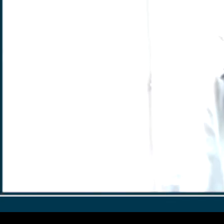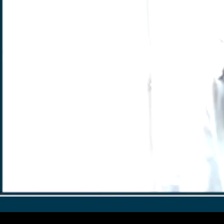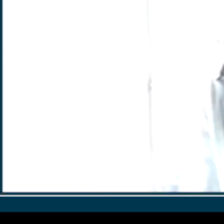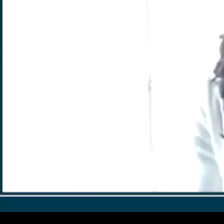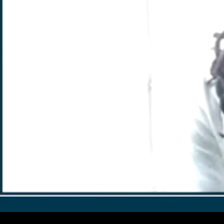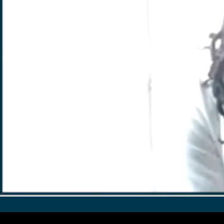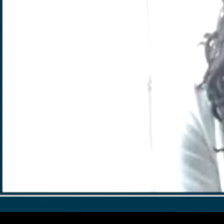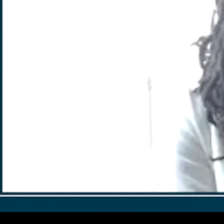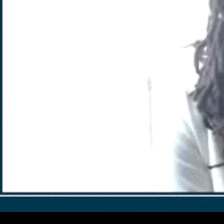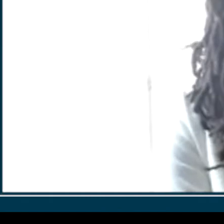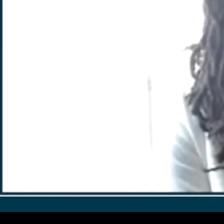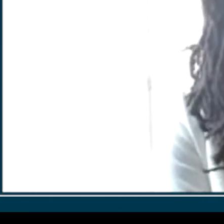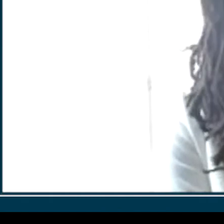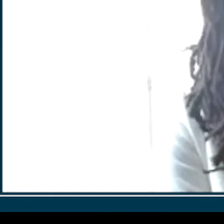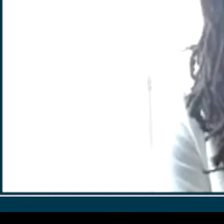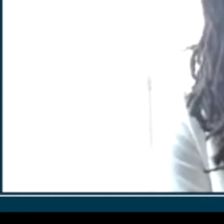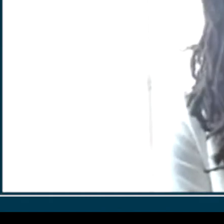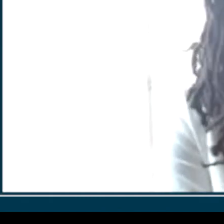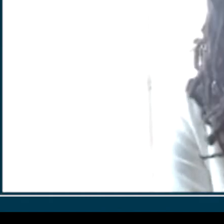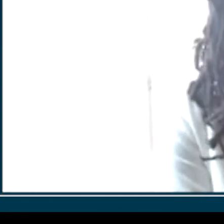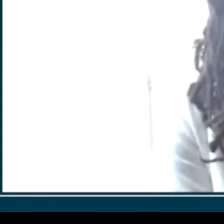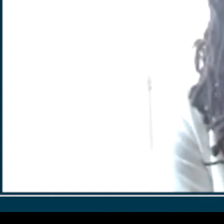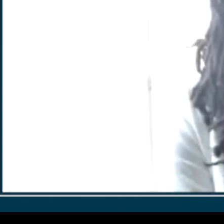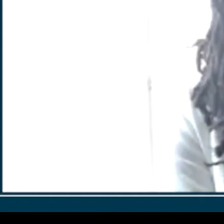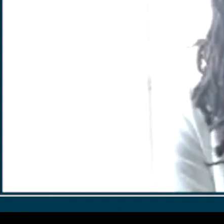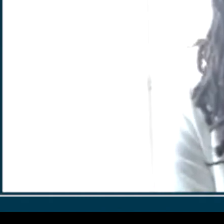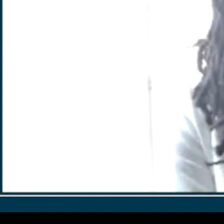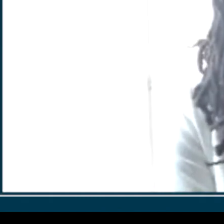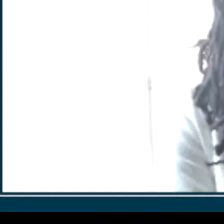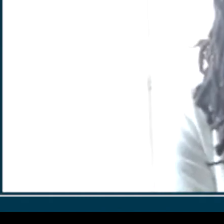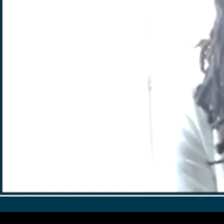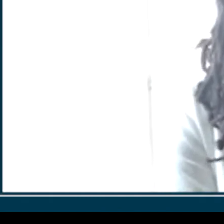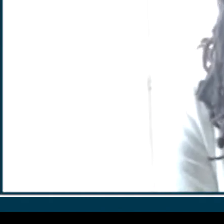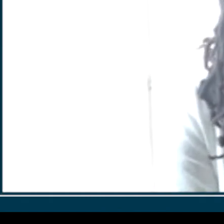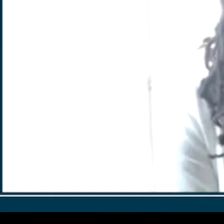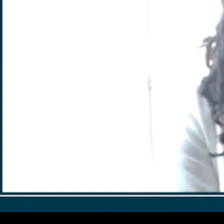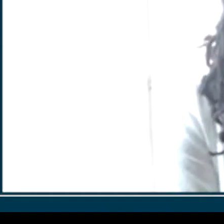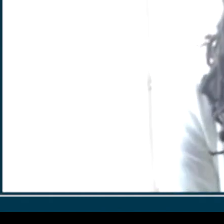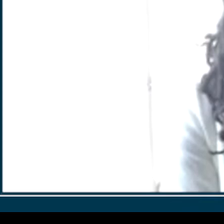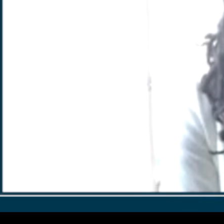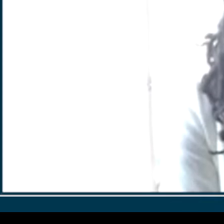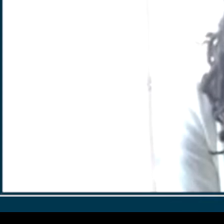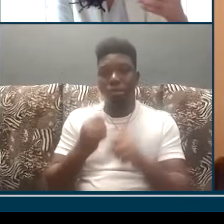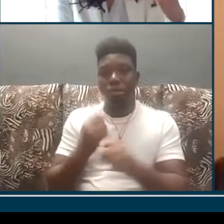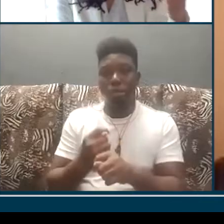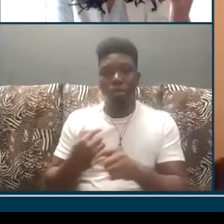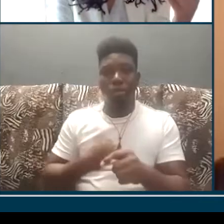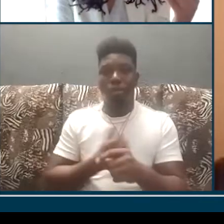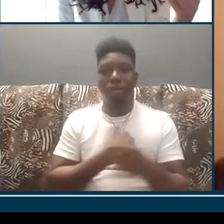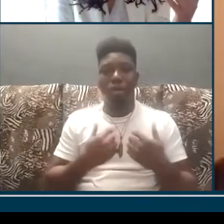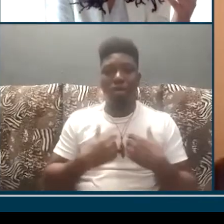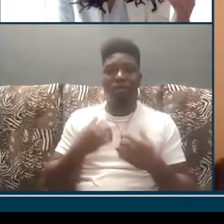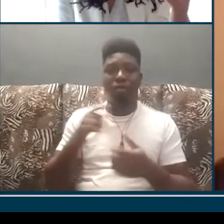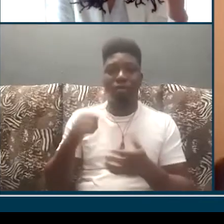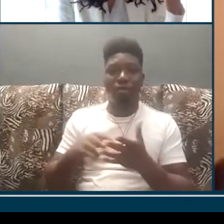view. Neely, kind of growing on what we've heard thus far and the work that